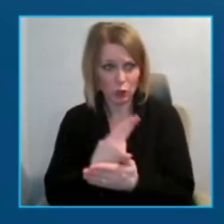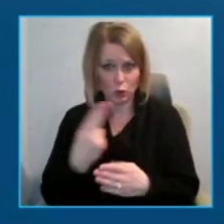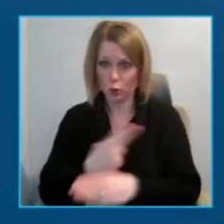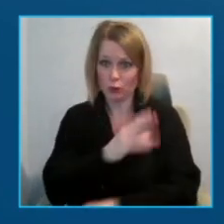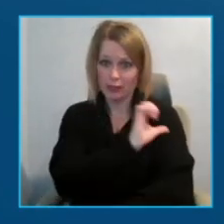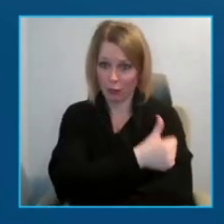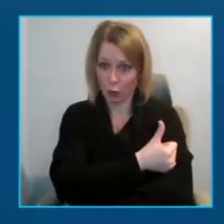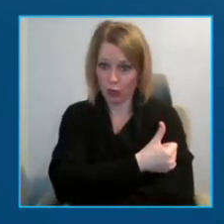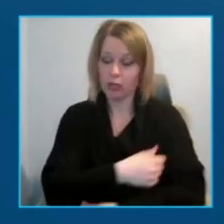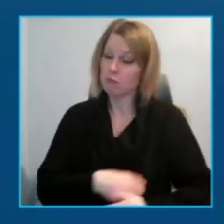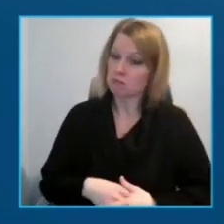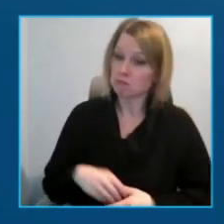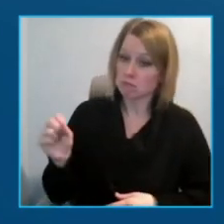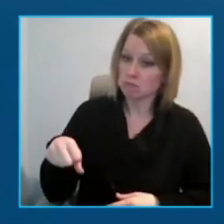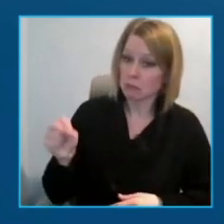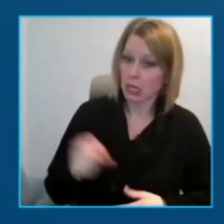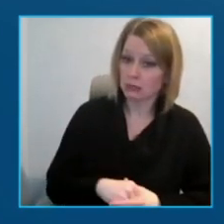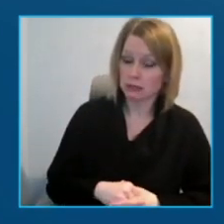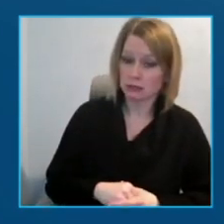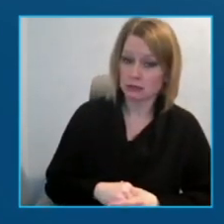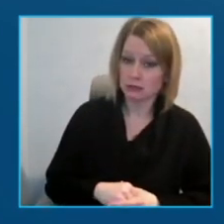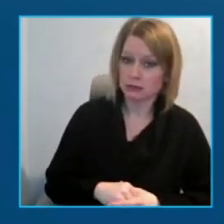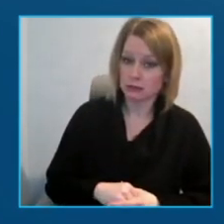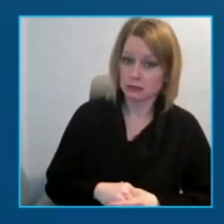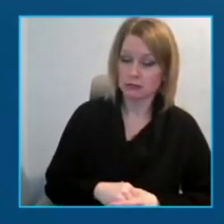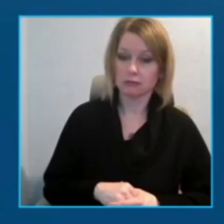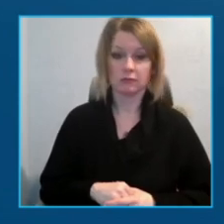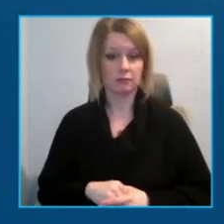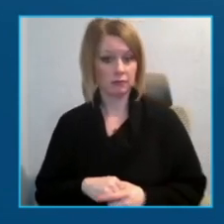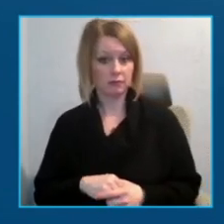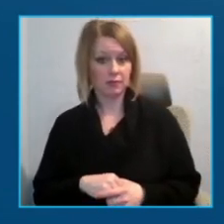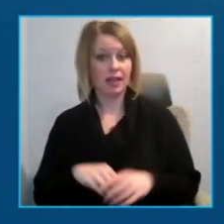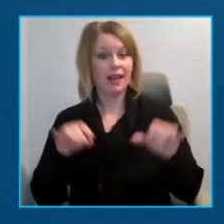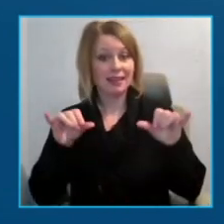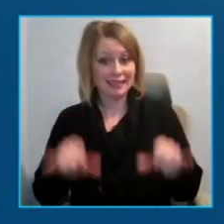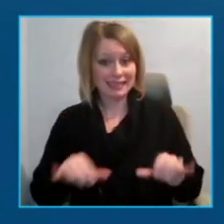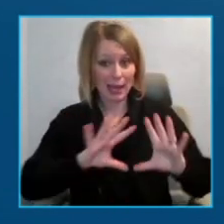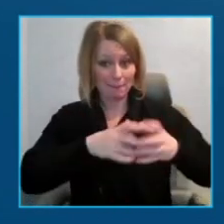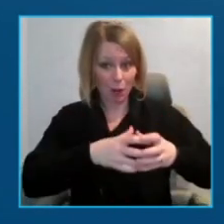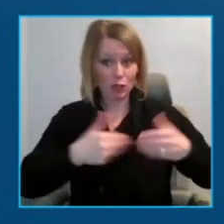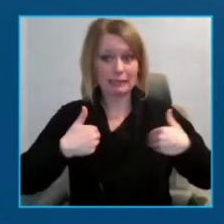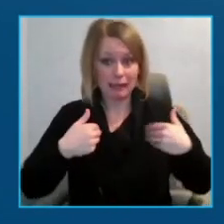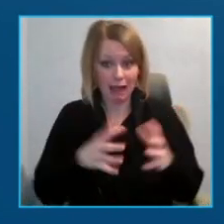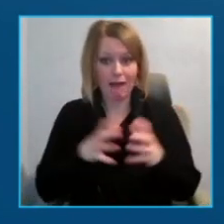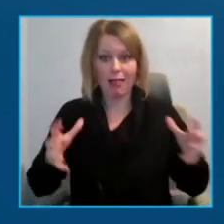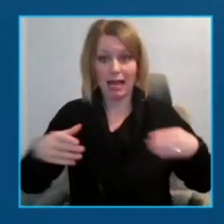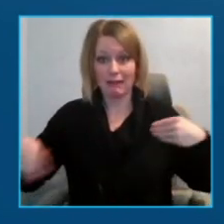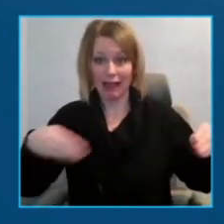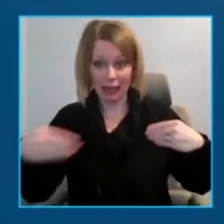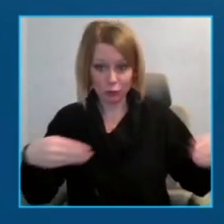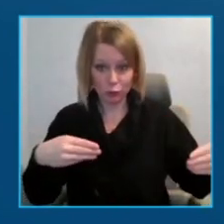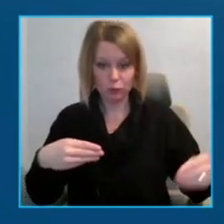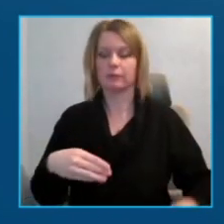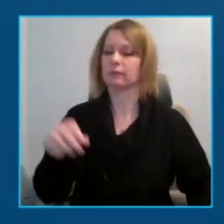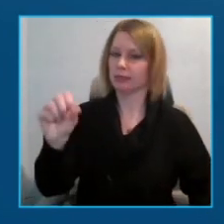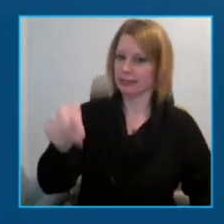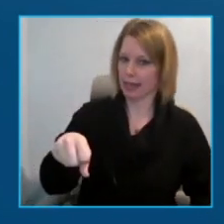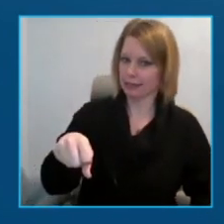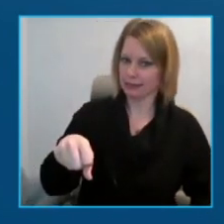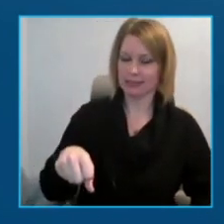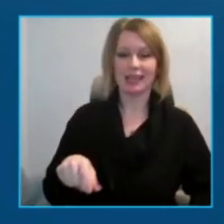And should the state parties have a lot of latitude? The answer is yes. But this state party,